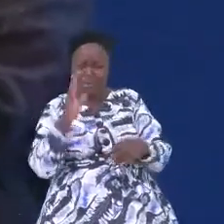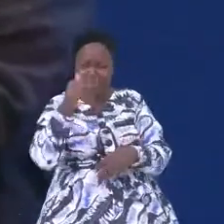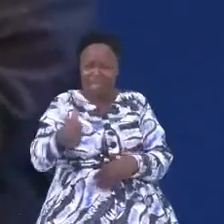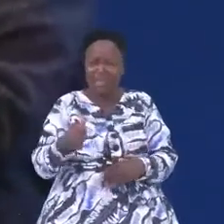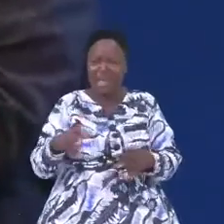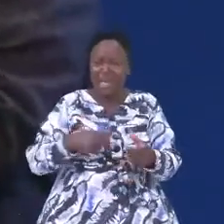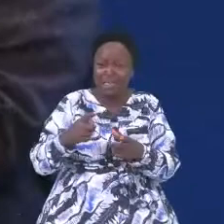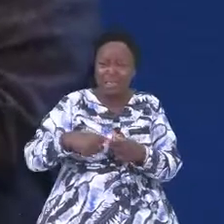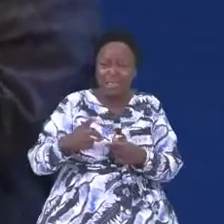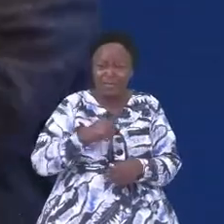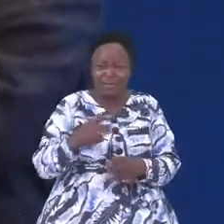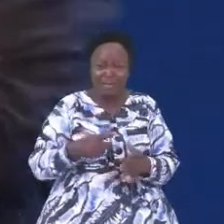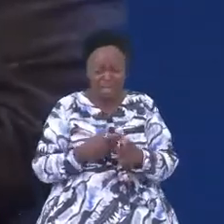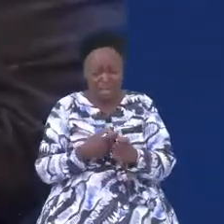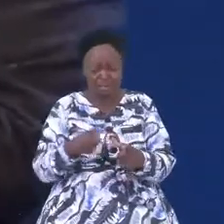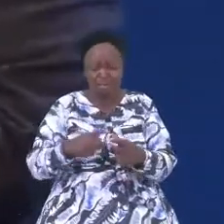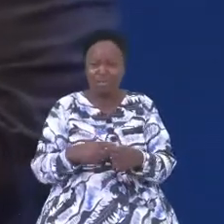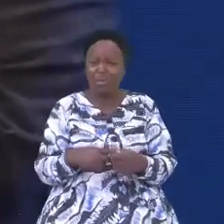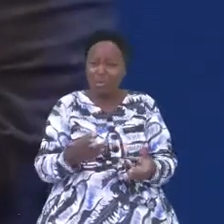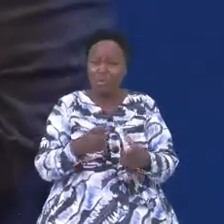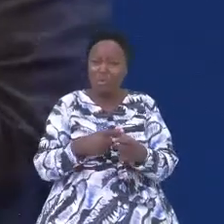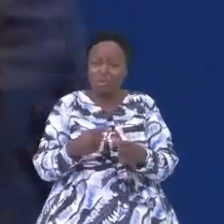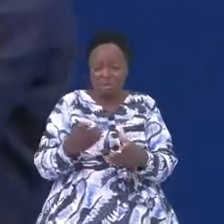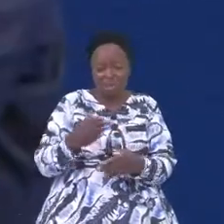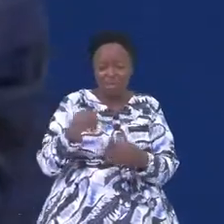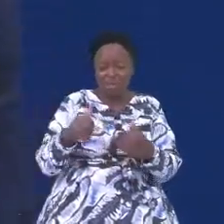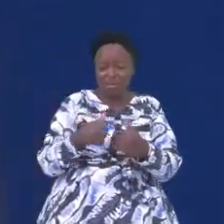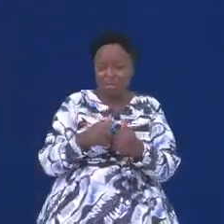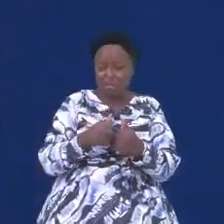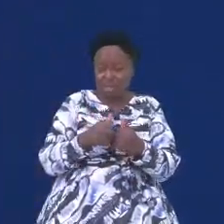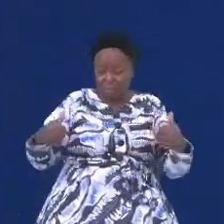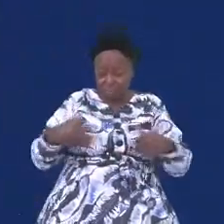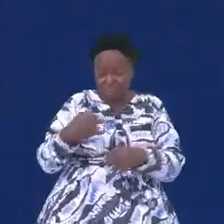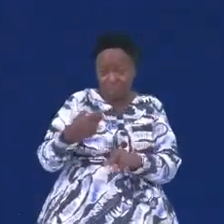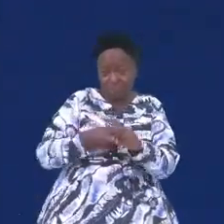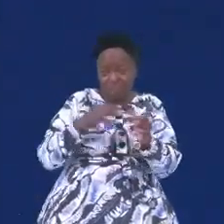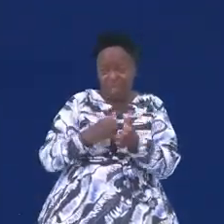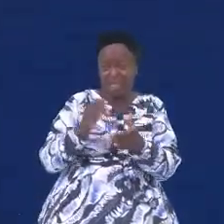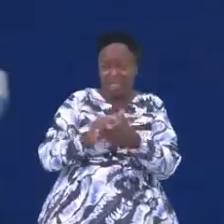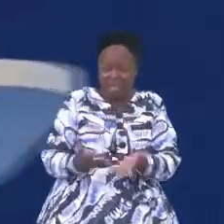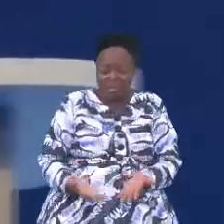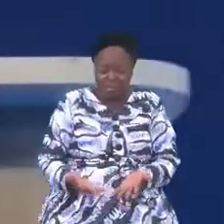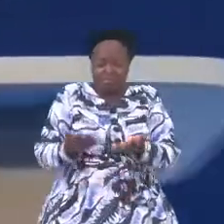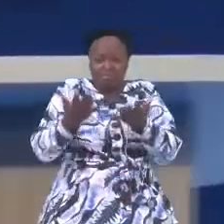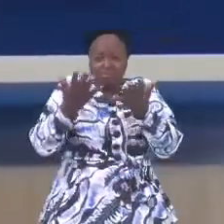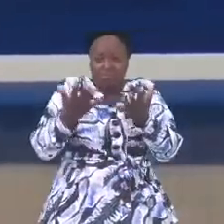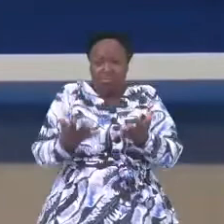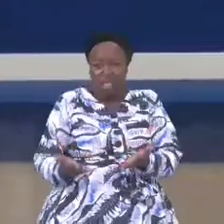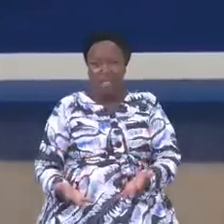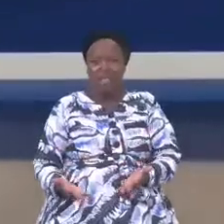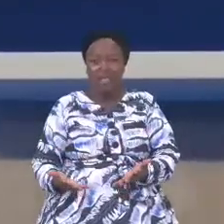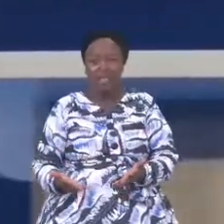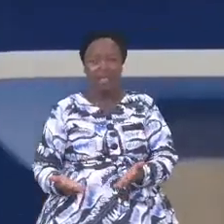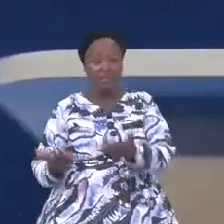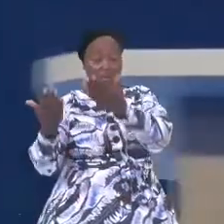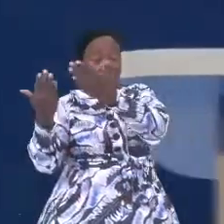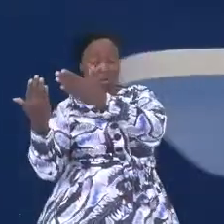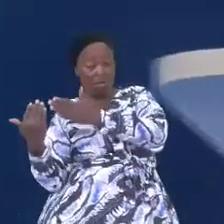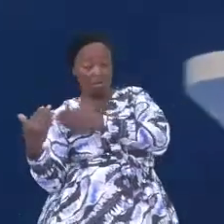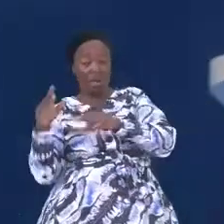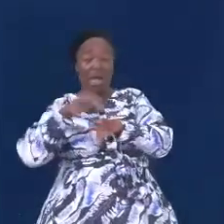you're trying to climb, if you're trying to move forward, that heavy load at your back will keep